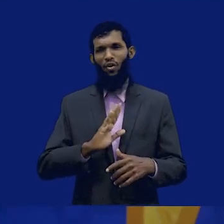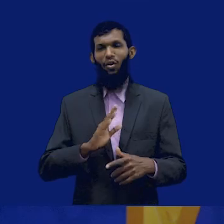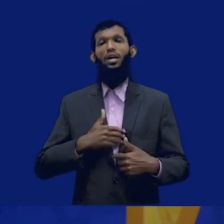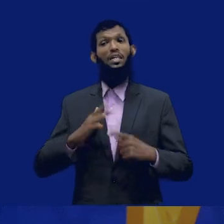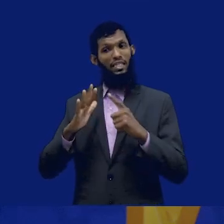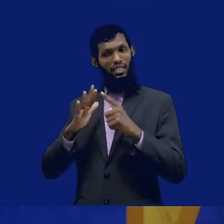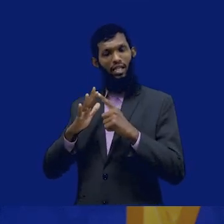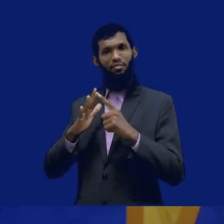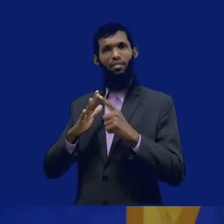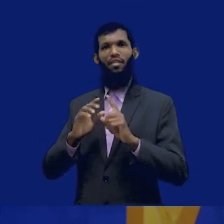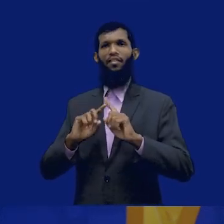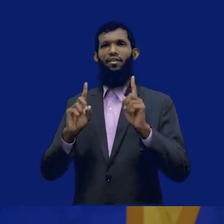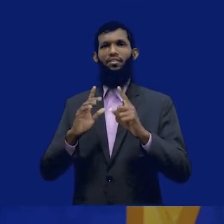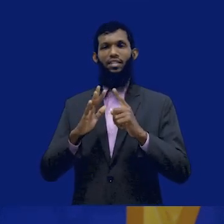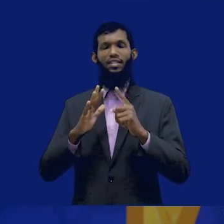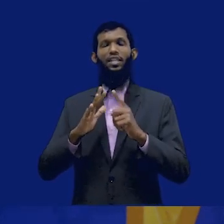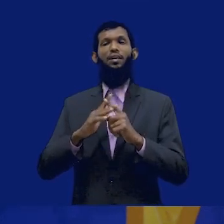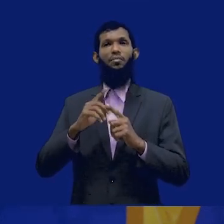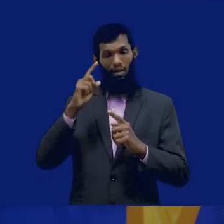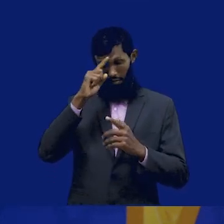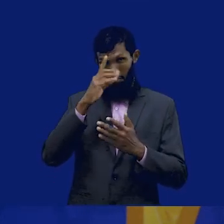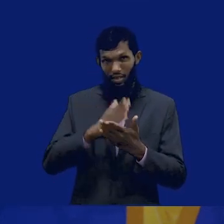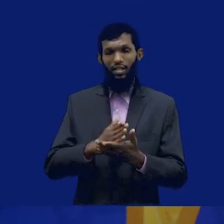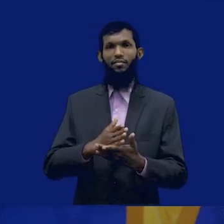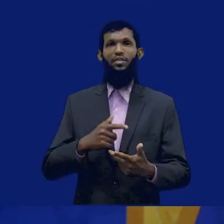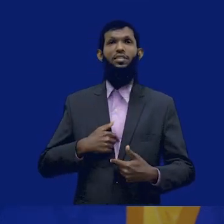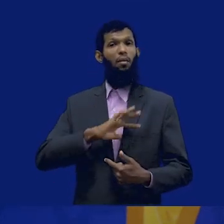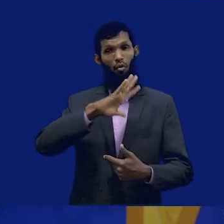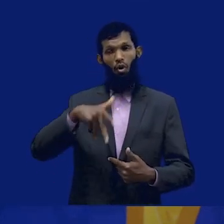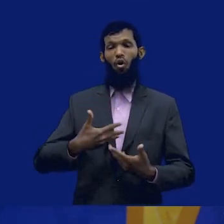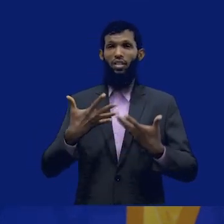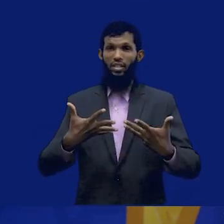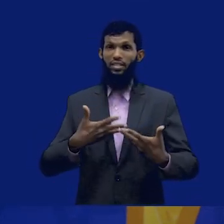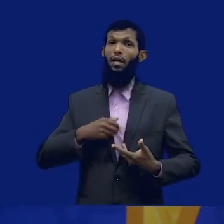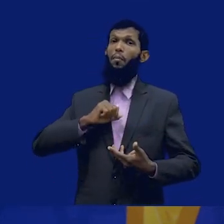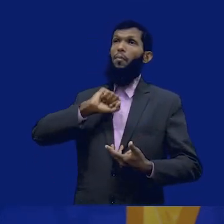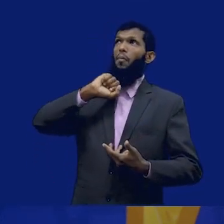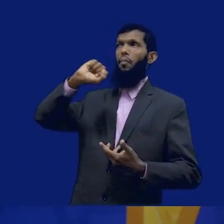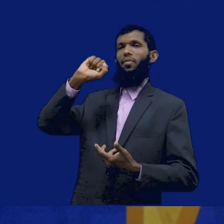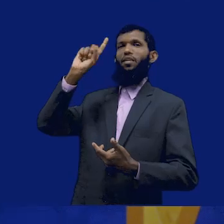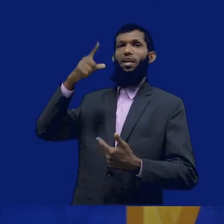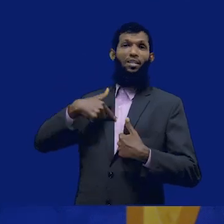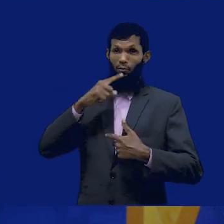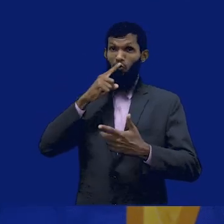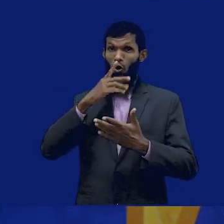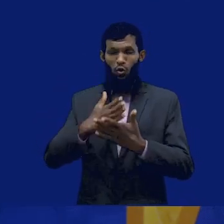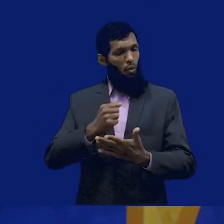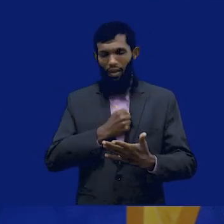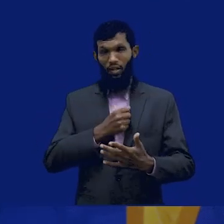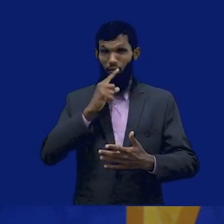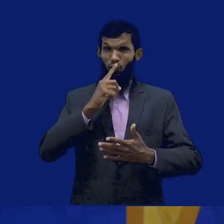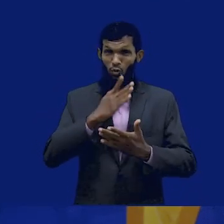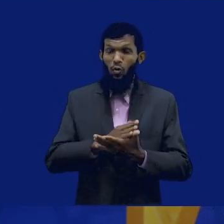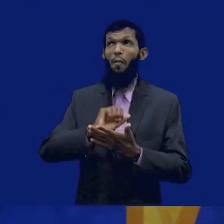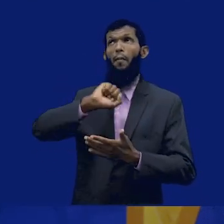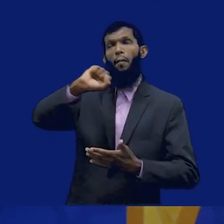that we own actually belongs to Allah subhanahu wa ta'ala. He is the one who owns the things that we own.